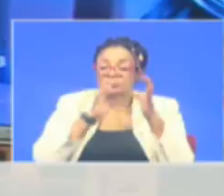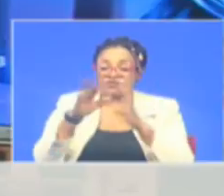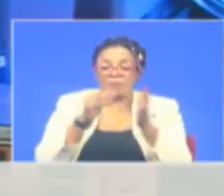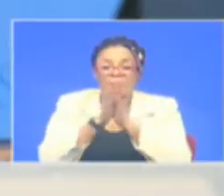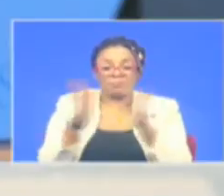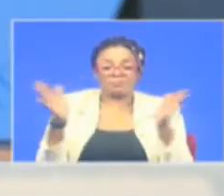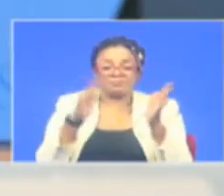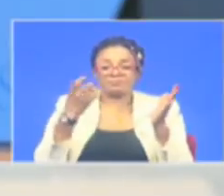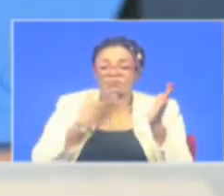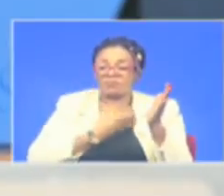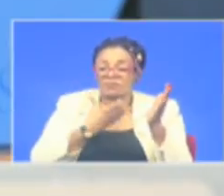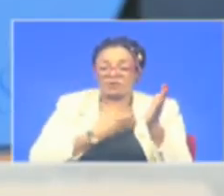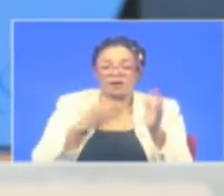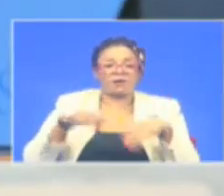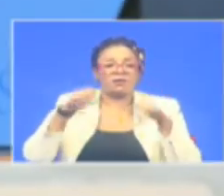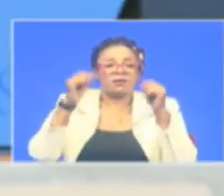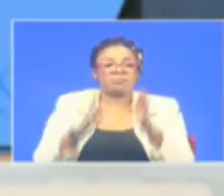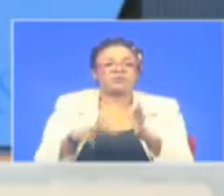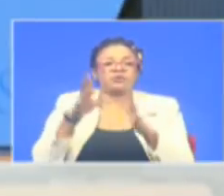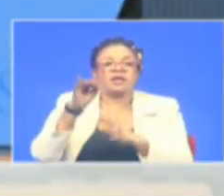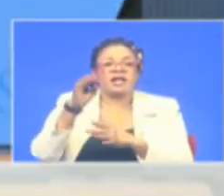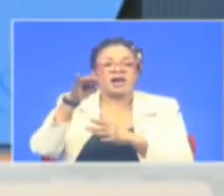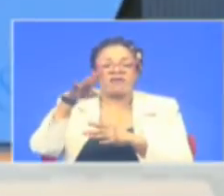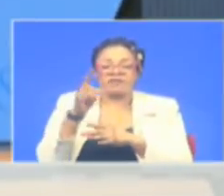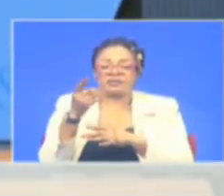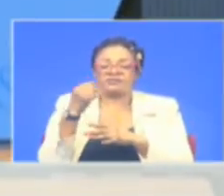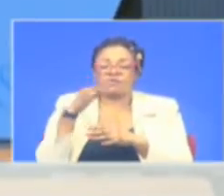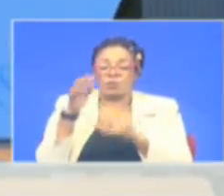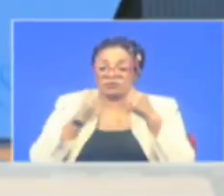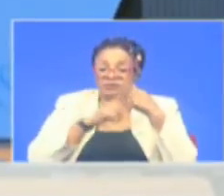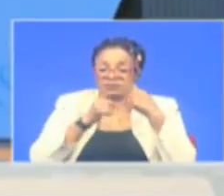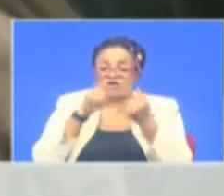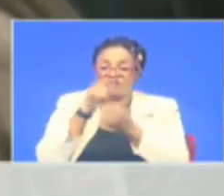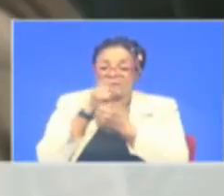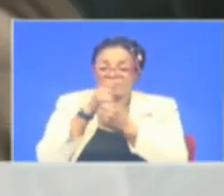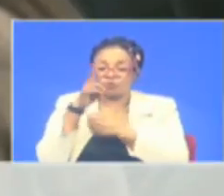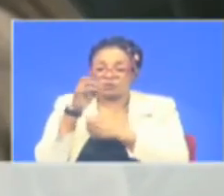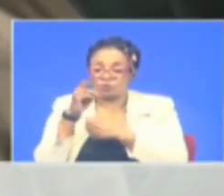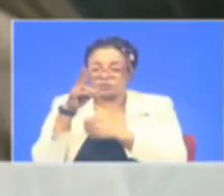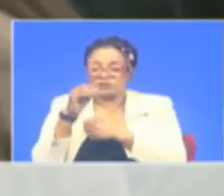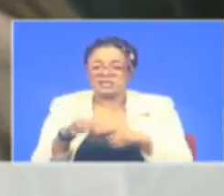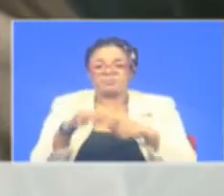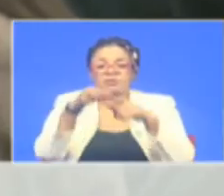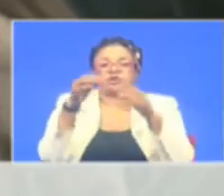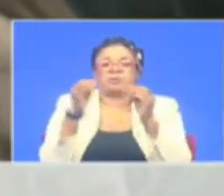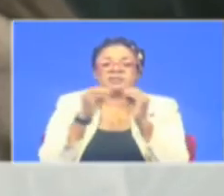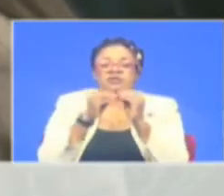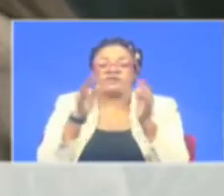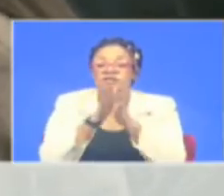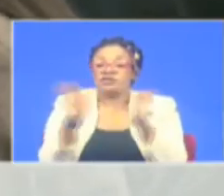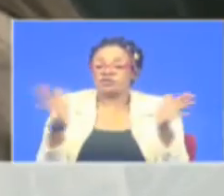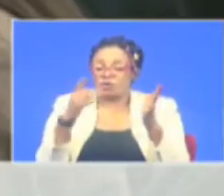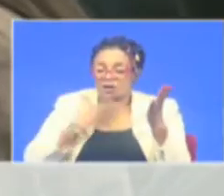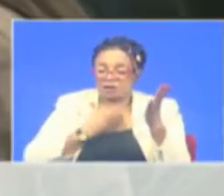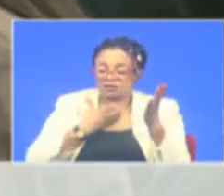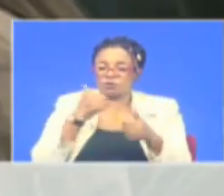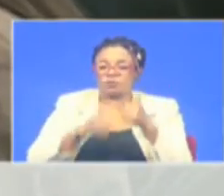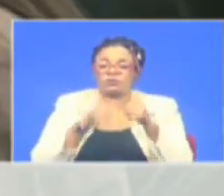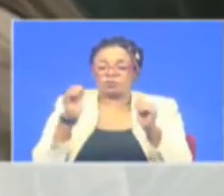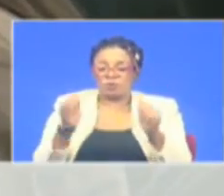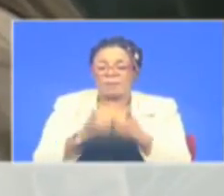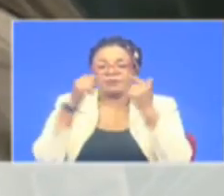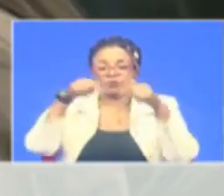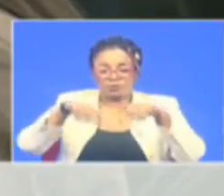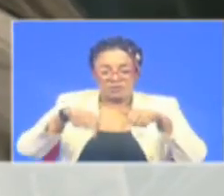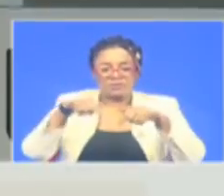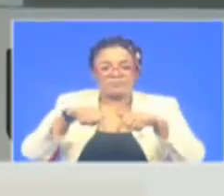Counsel Chairperson Dr. David Walker, dated 6th November 2020, the special meeting of the General Counsel, which was slated to take place today to